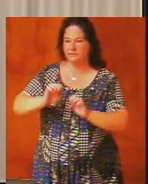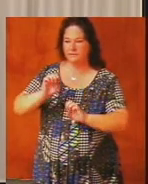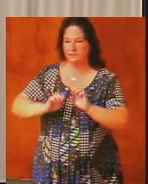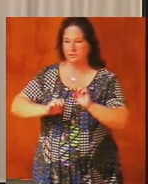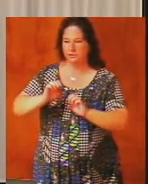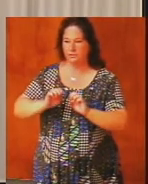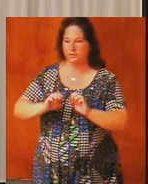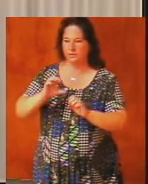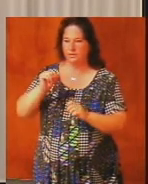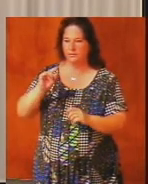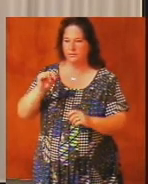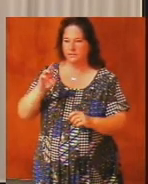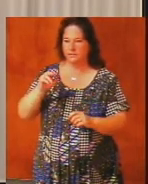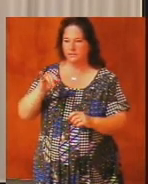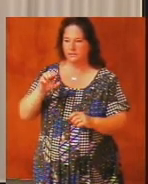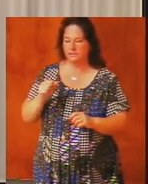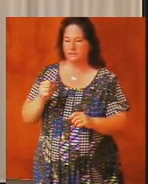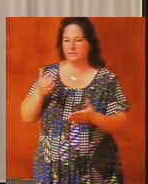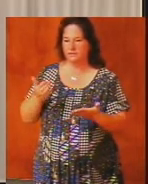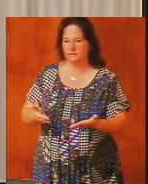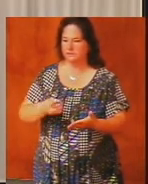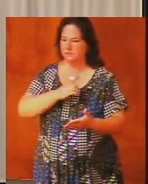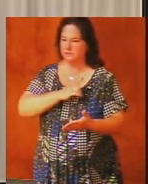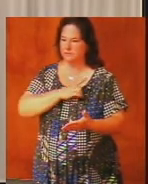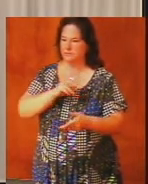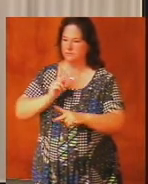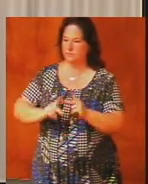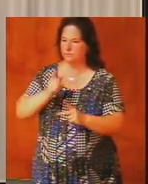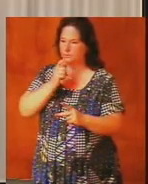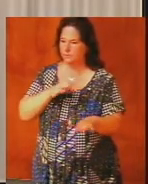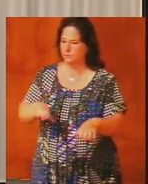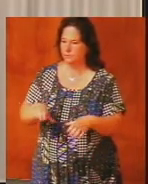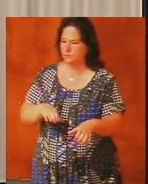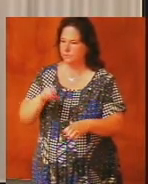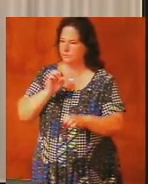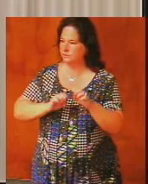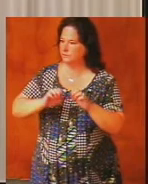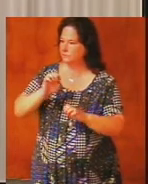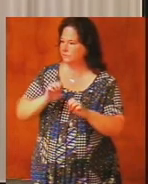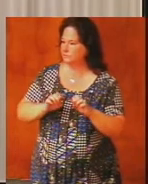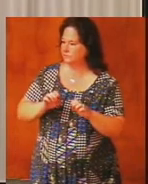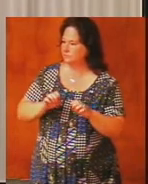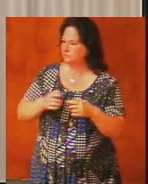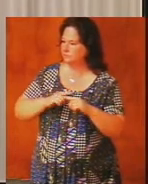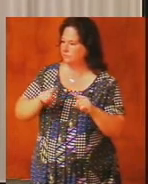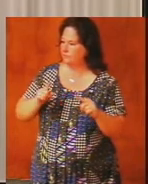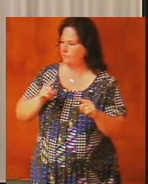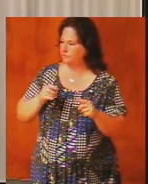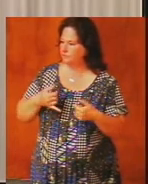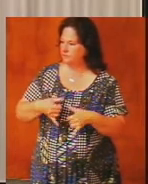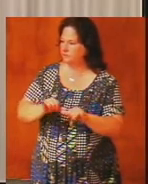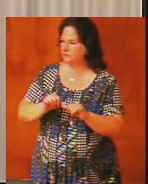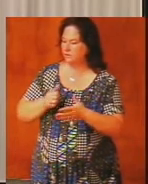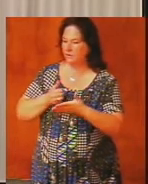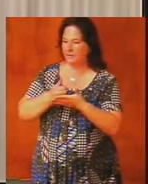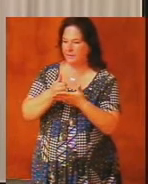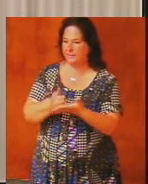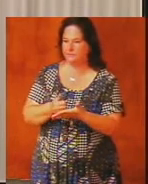evaluates commentaries. Now, it's denominational people doing the evaluation, but it's still helpful.